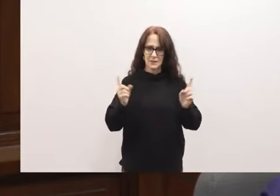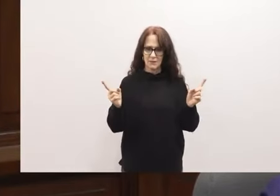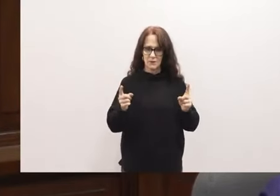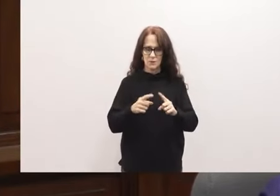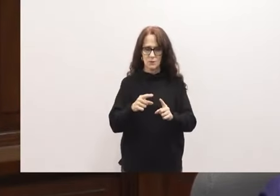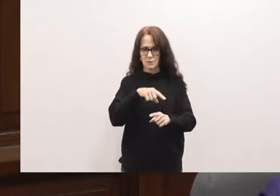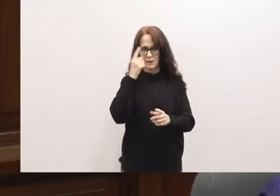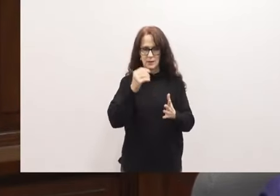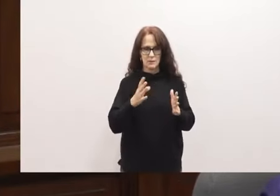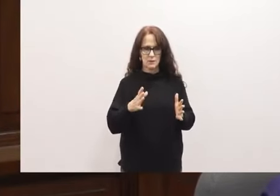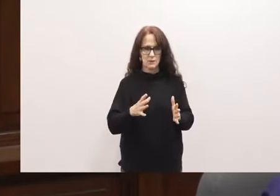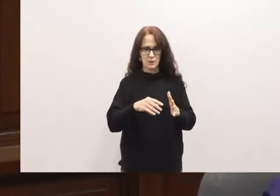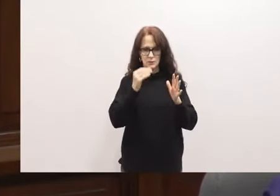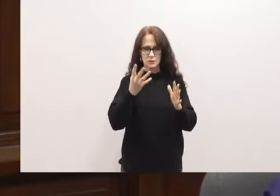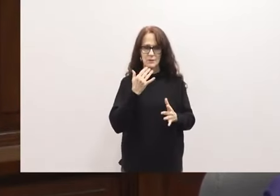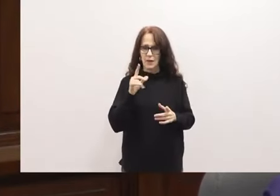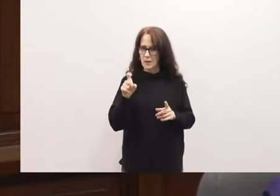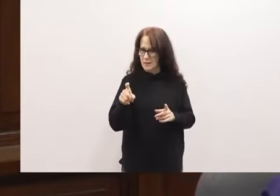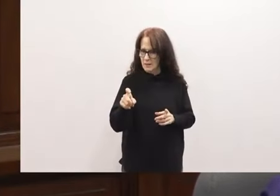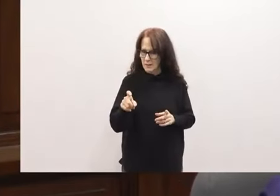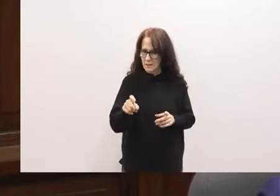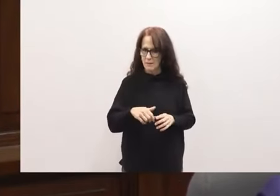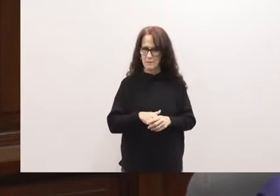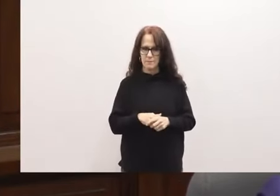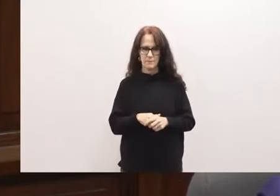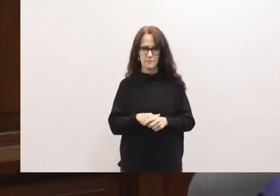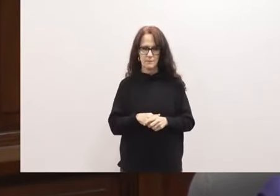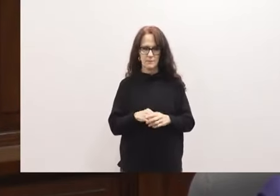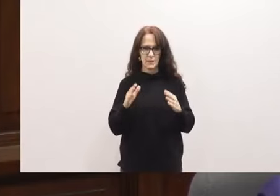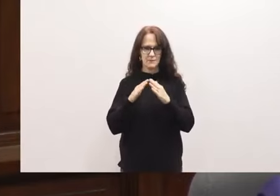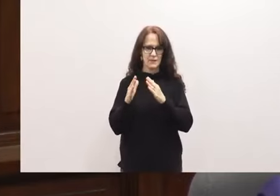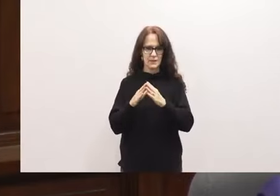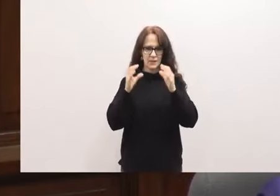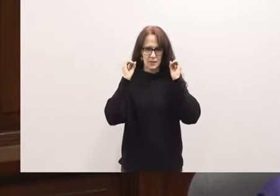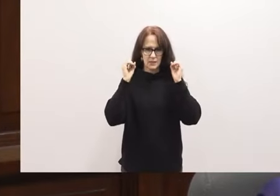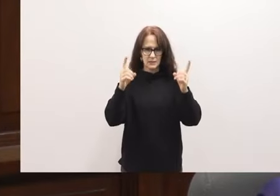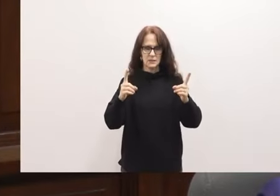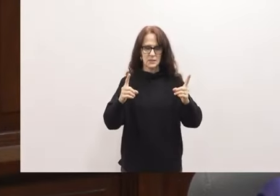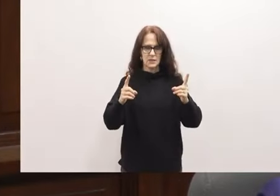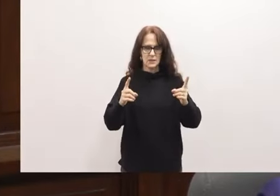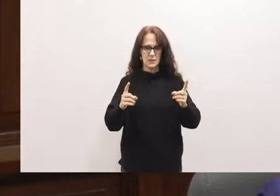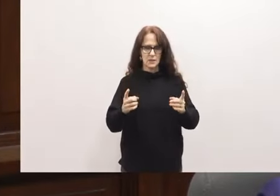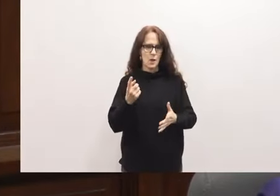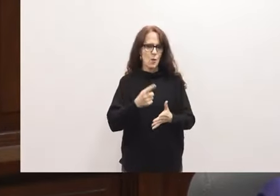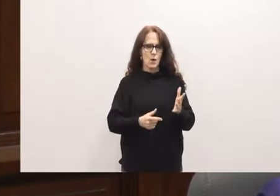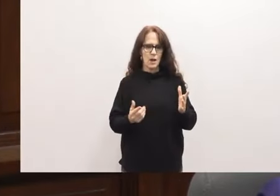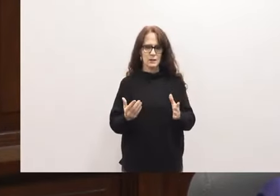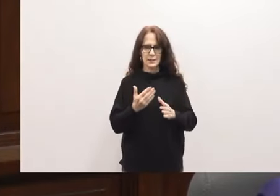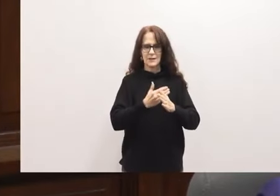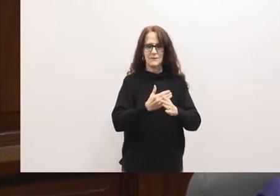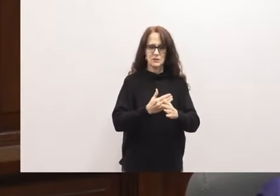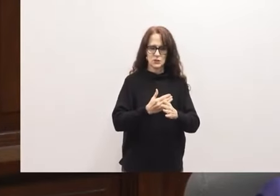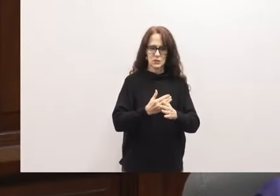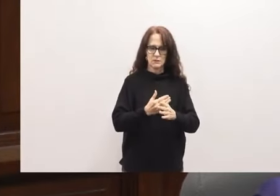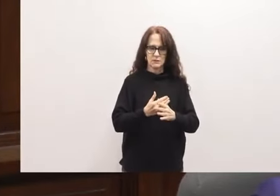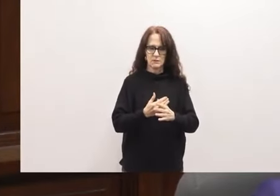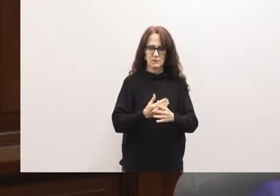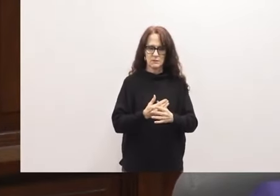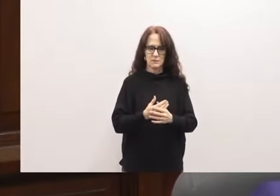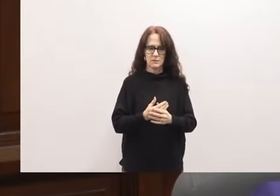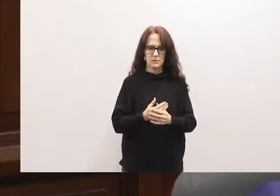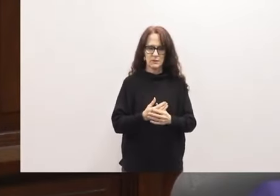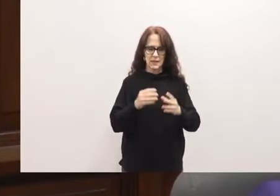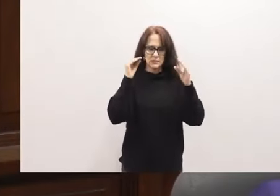Black students and students of color? All right, village education, Dr. Baker. And what interventions there are at a